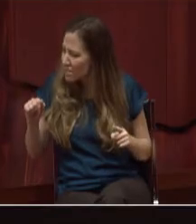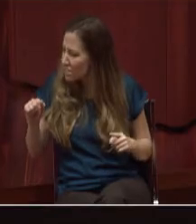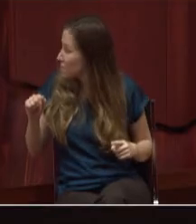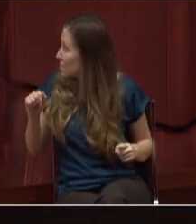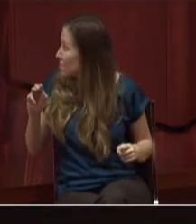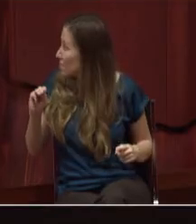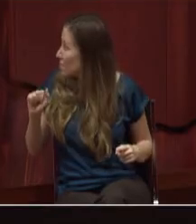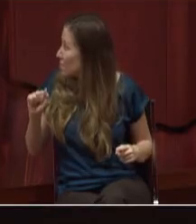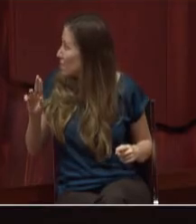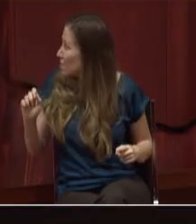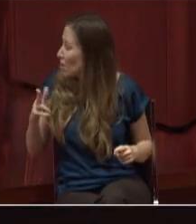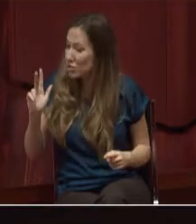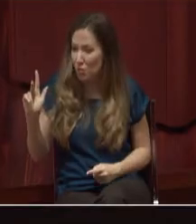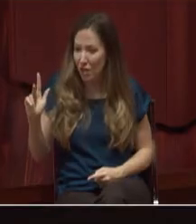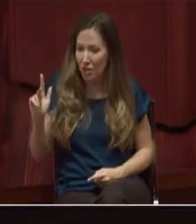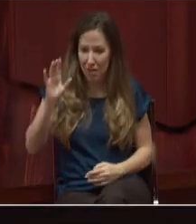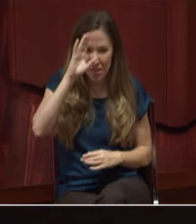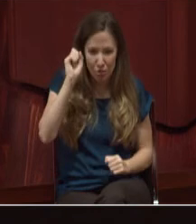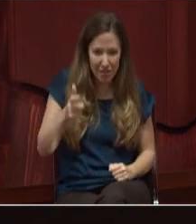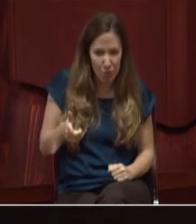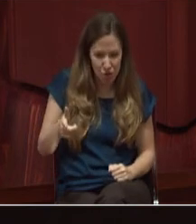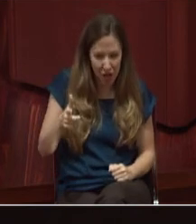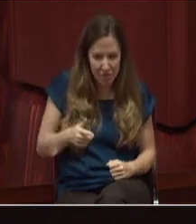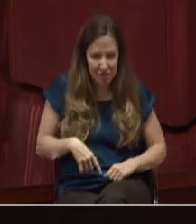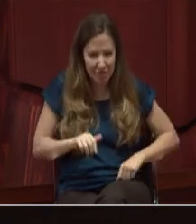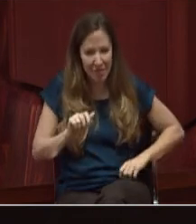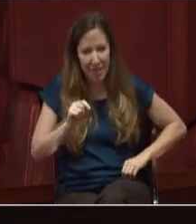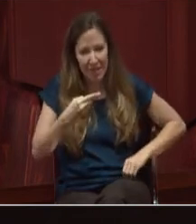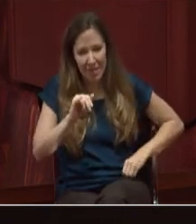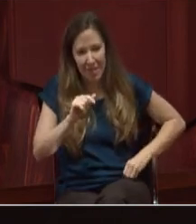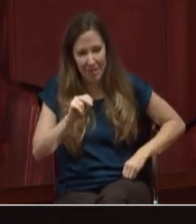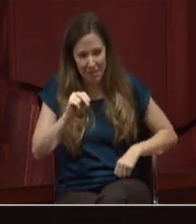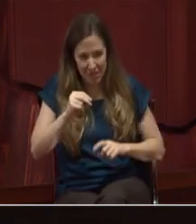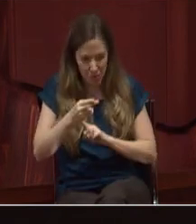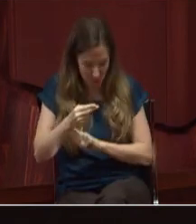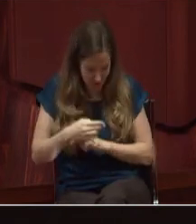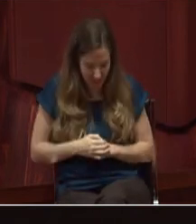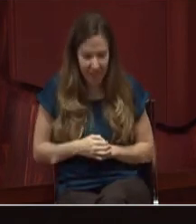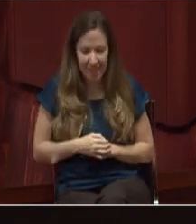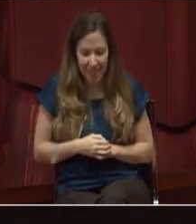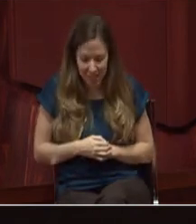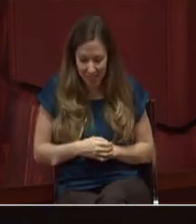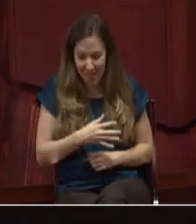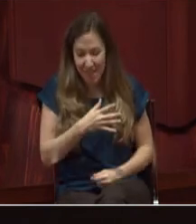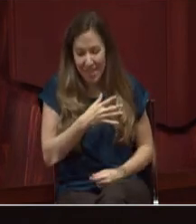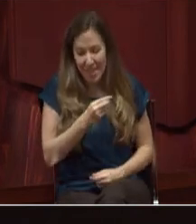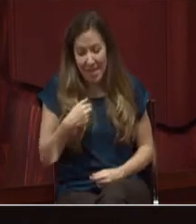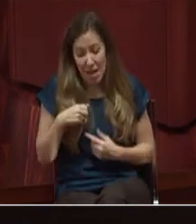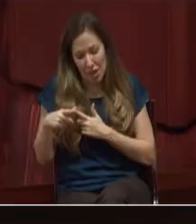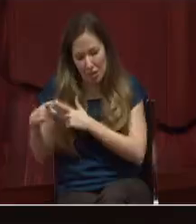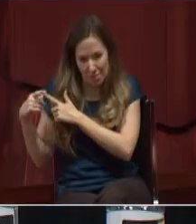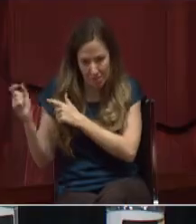Oh, sorry, the president was shot. President Reagan was shot at the Hilton Hotel. And I raced back to the White